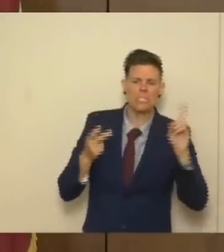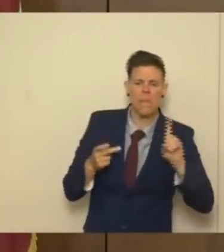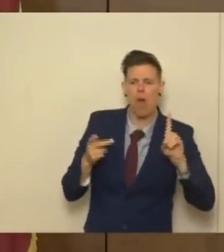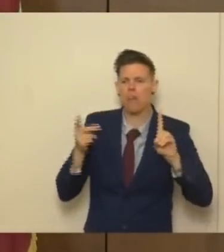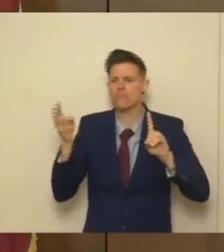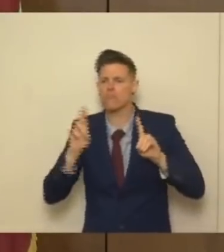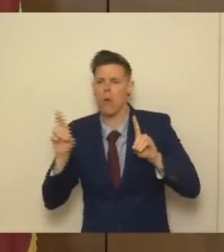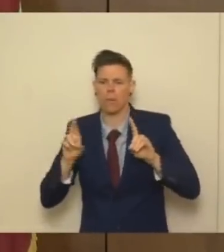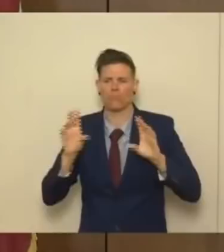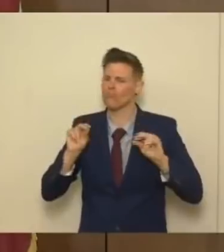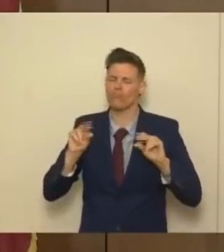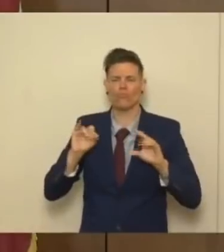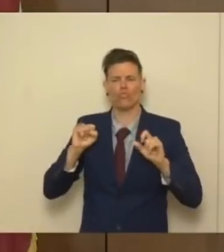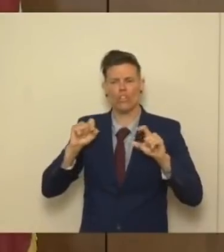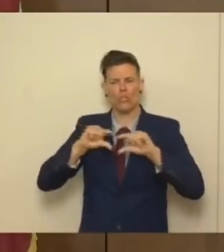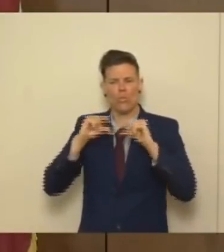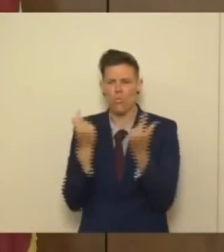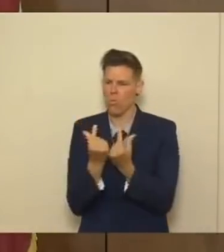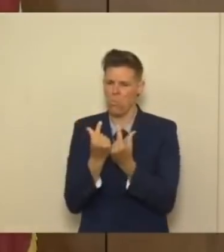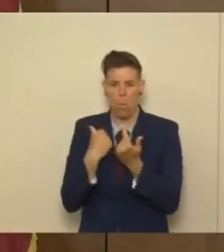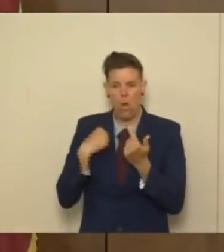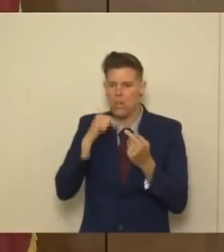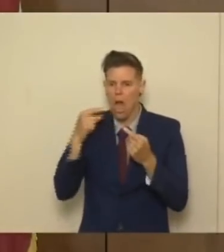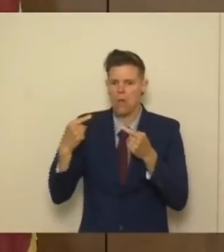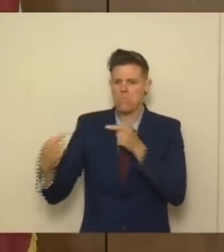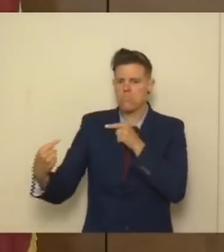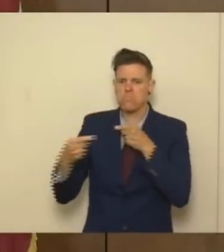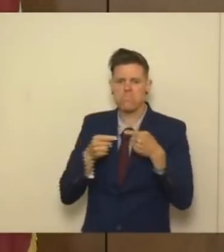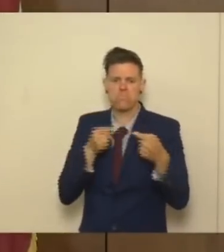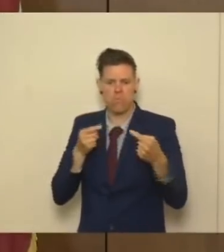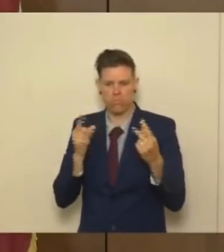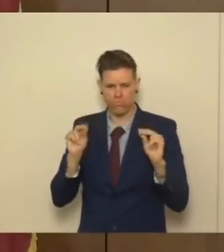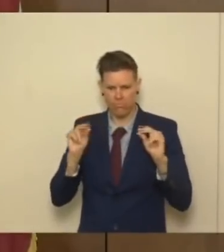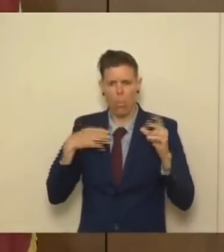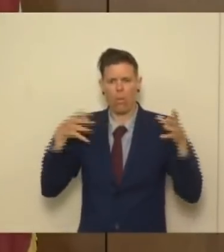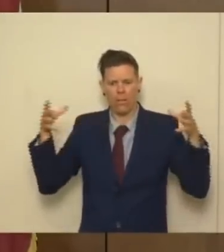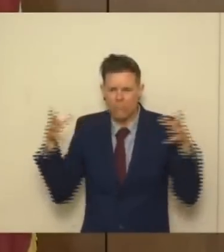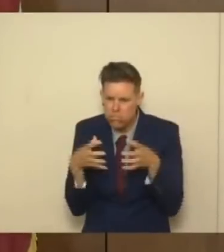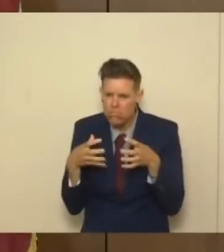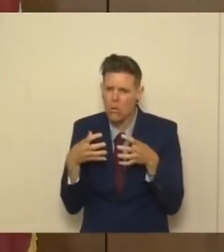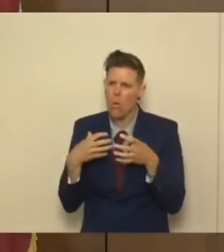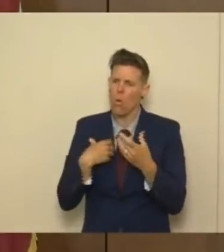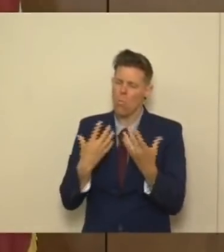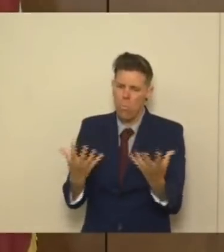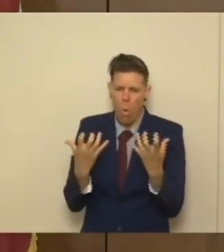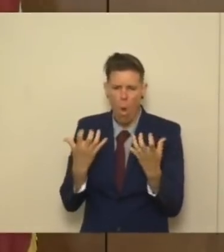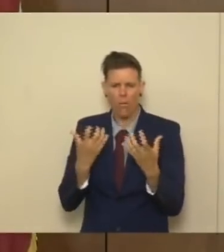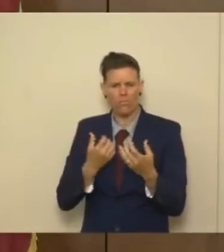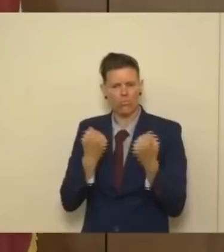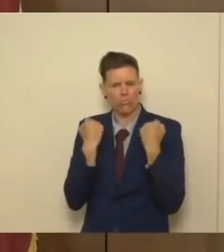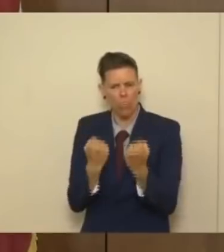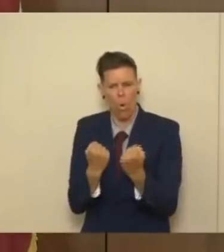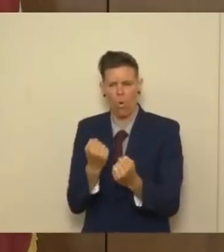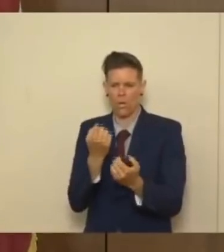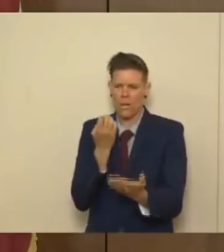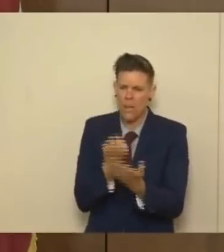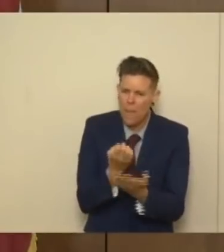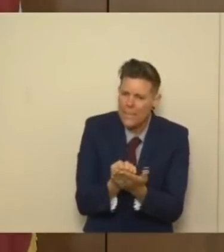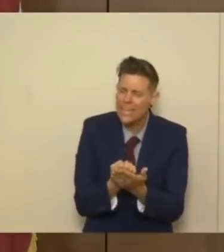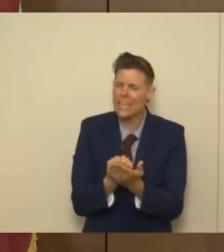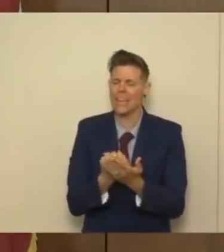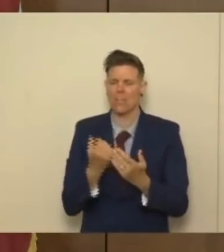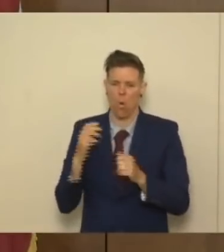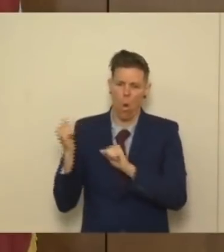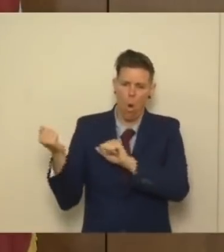want a growing, strong economy. There's not a governor or a lieutenant governor in the country that doesn't worry about its